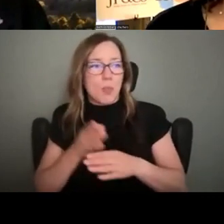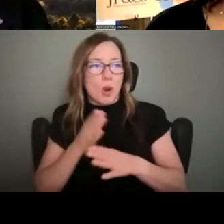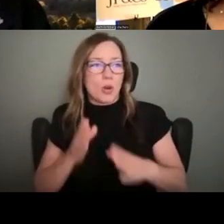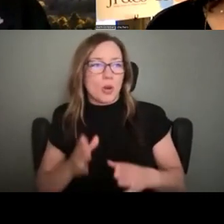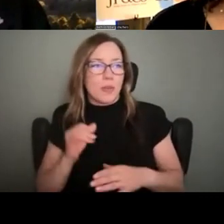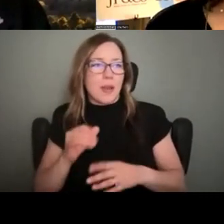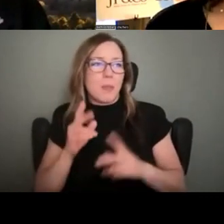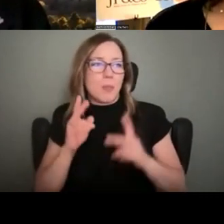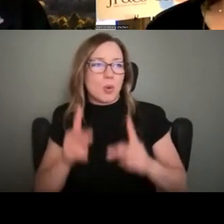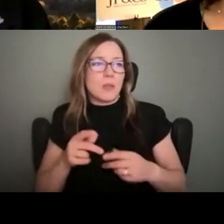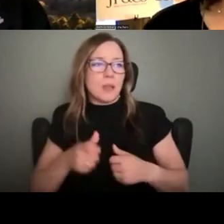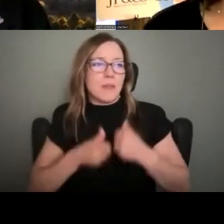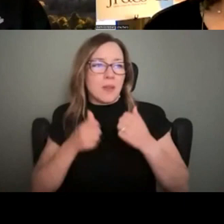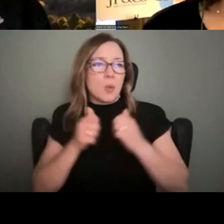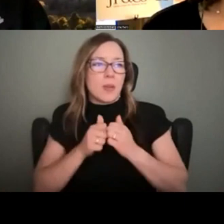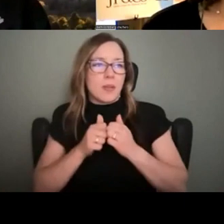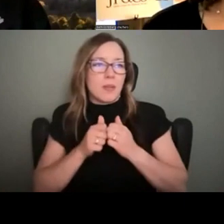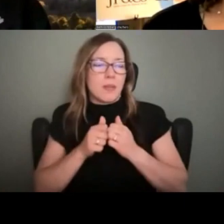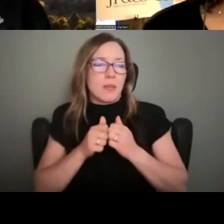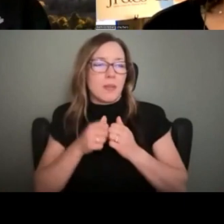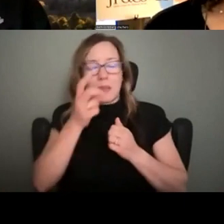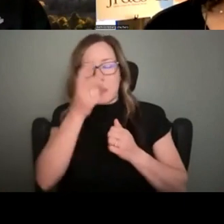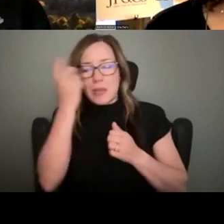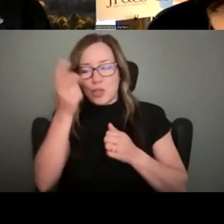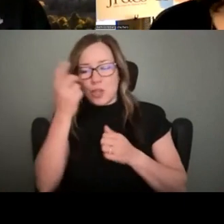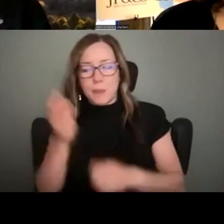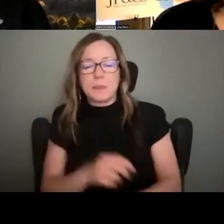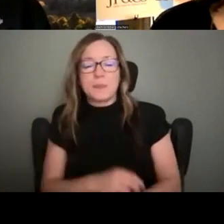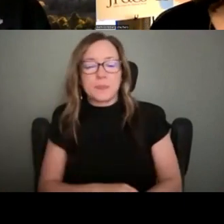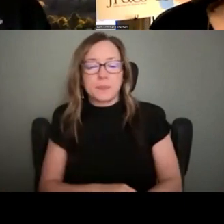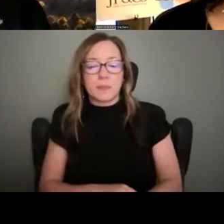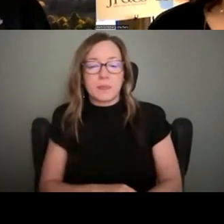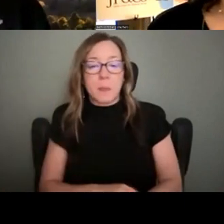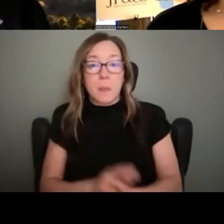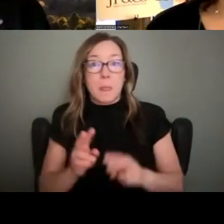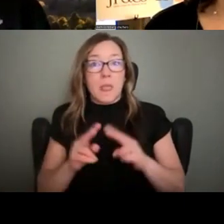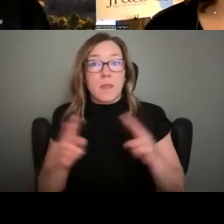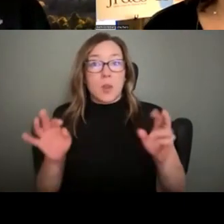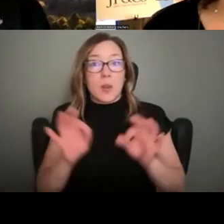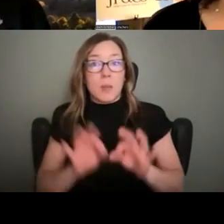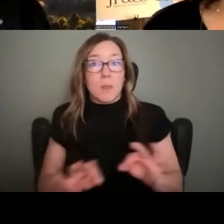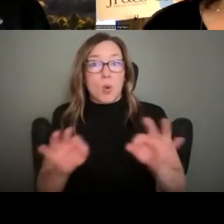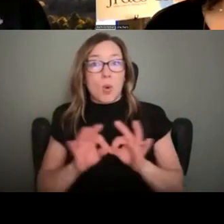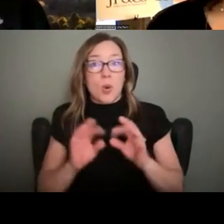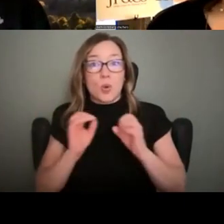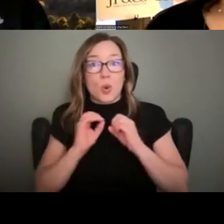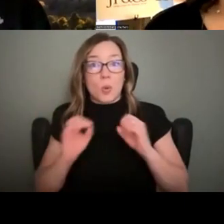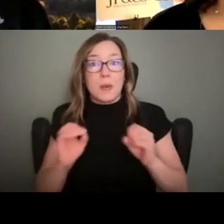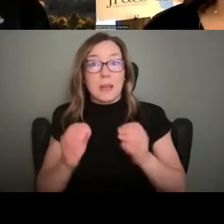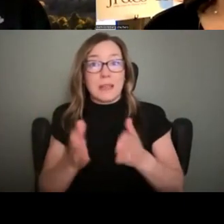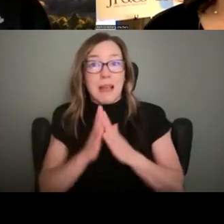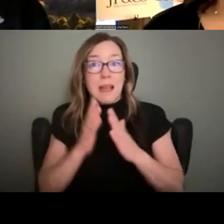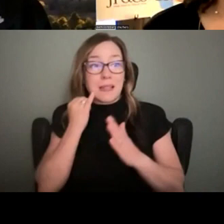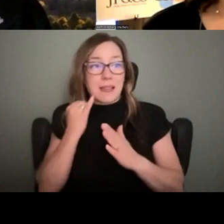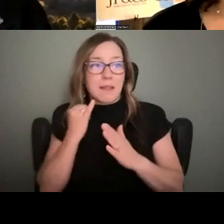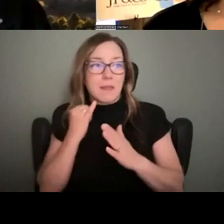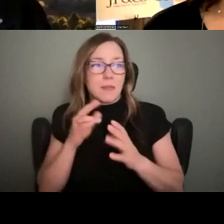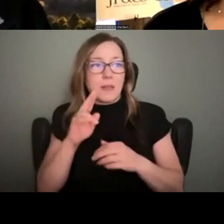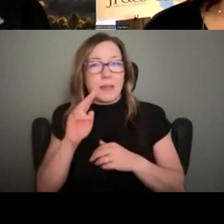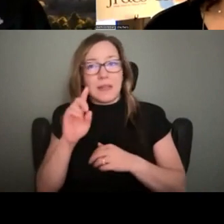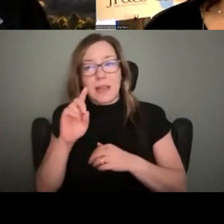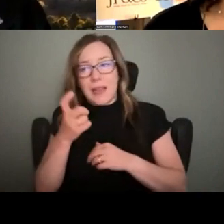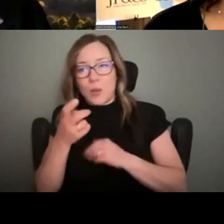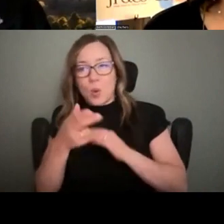dementia. So very important that usually no one is asked if they have a diagnosis or what it is.